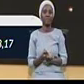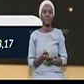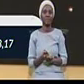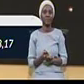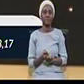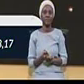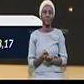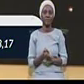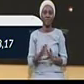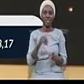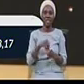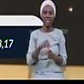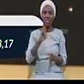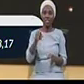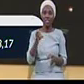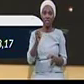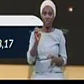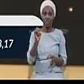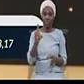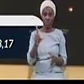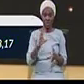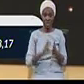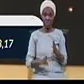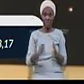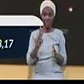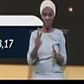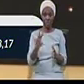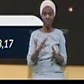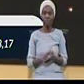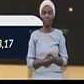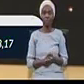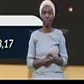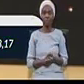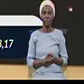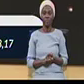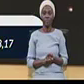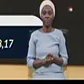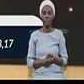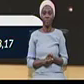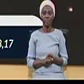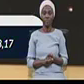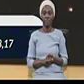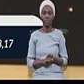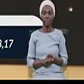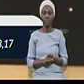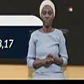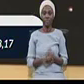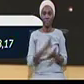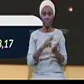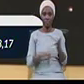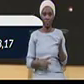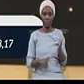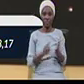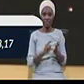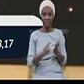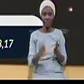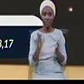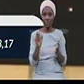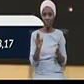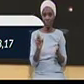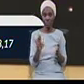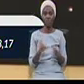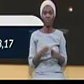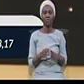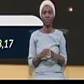Joel, Joel chapter 2. In Joel chapter 2, I read here from verse 12,